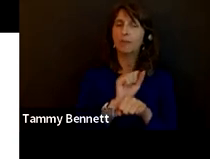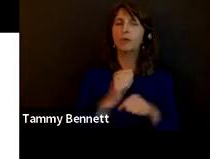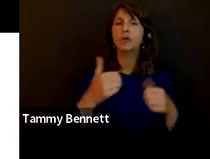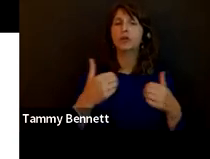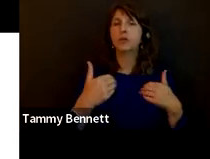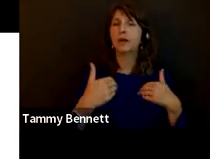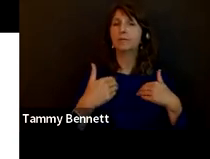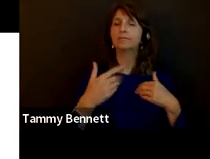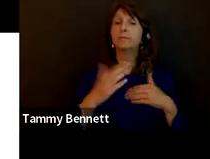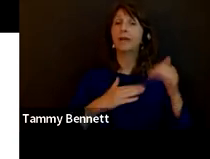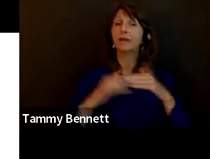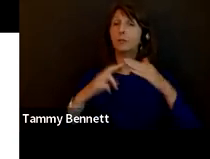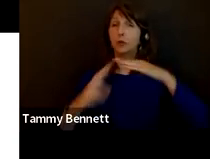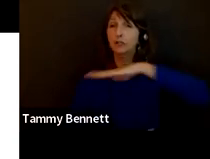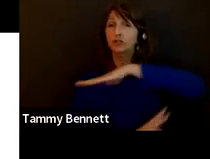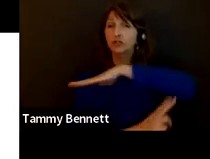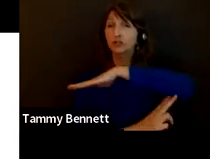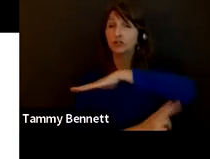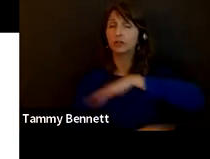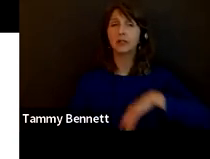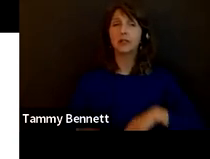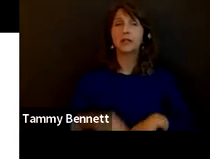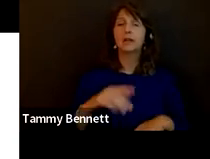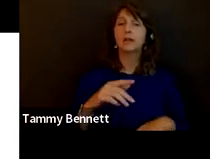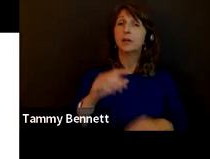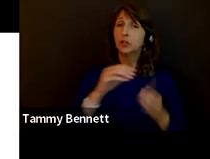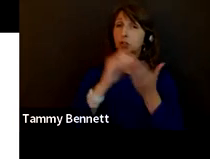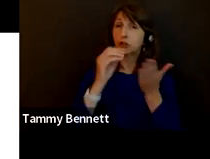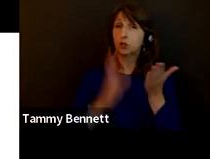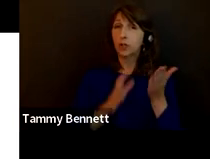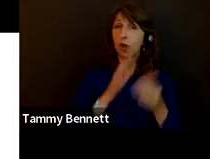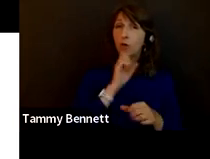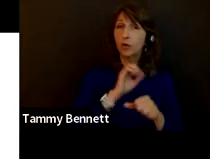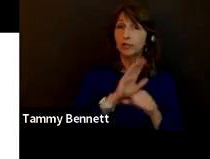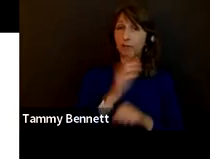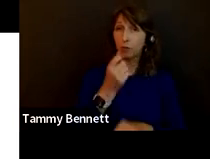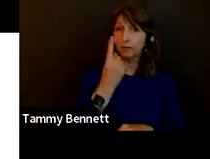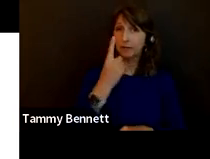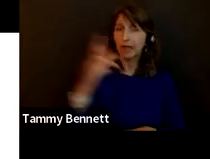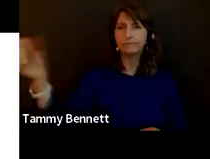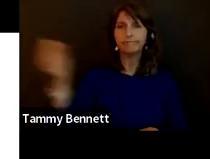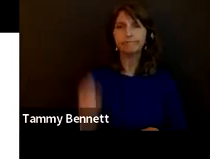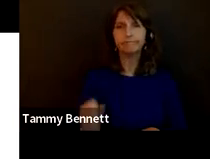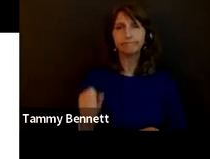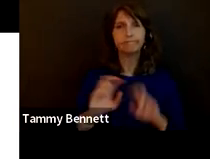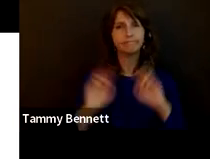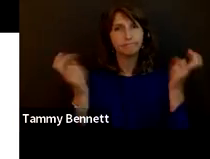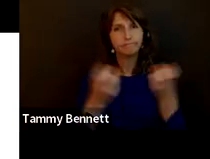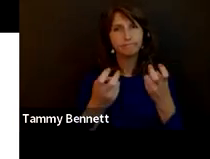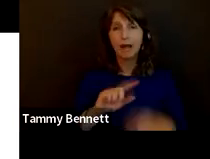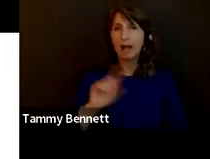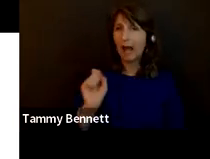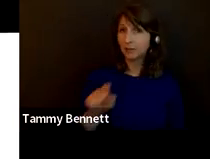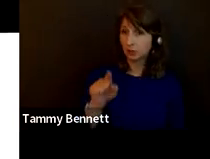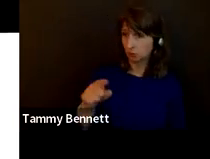are old enough to answer questions and can understand, have them there. Ask them their opinion. Say, hey, is this hard for you? Do you think this would make